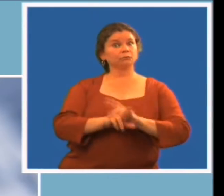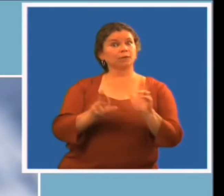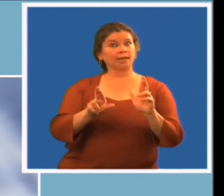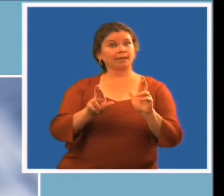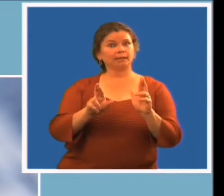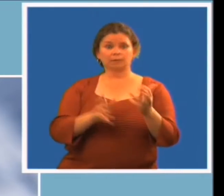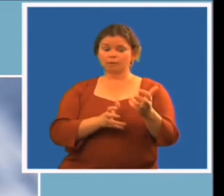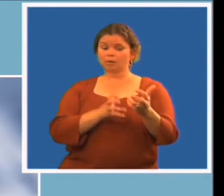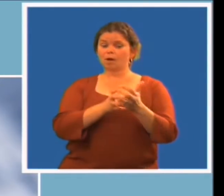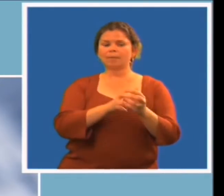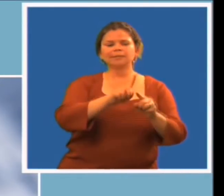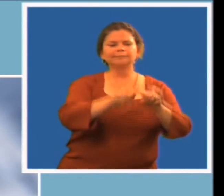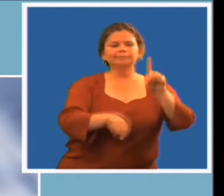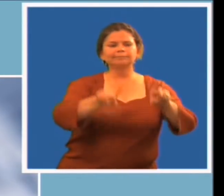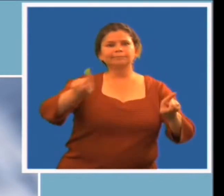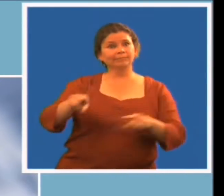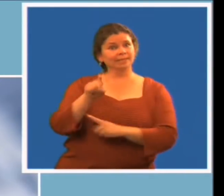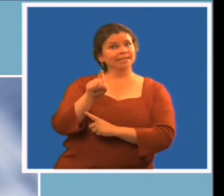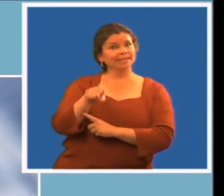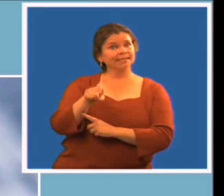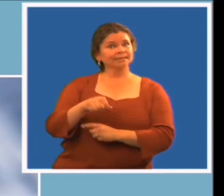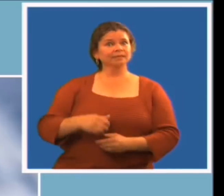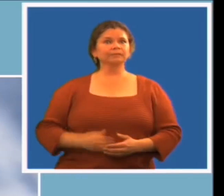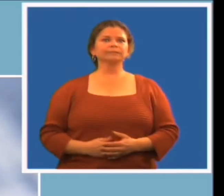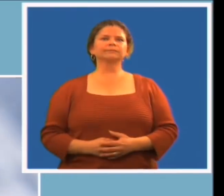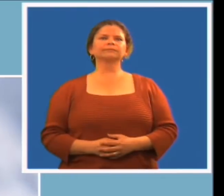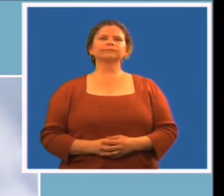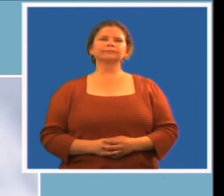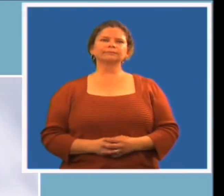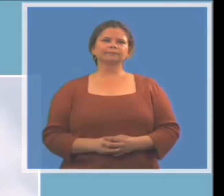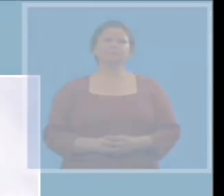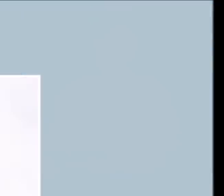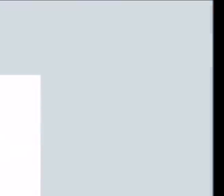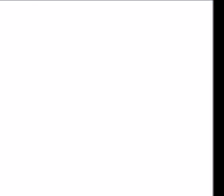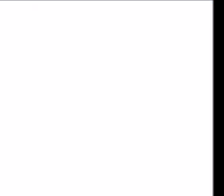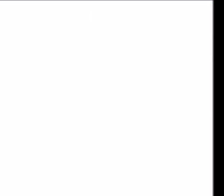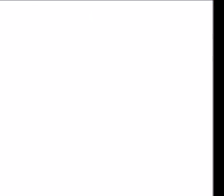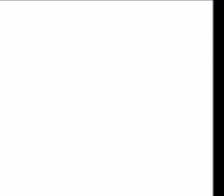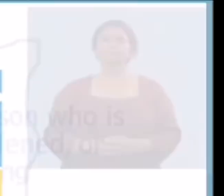ensure accessibility and accommodating diverse needs.